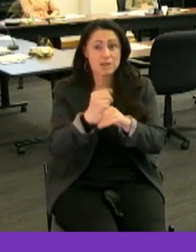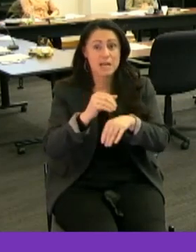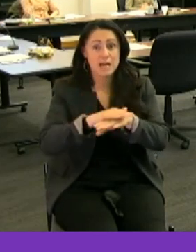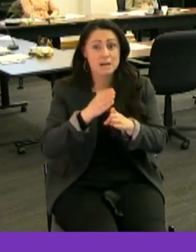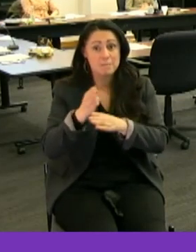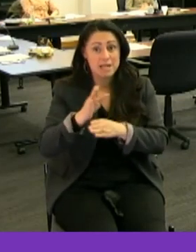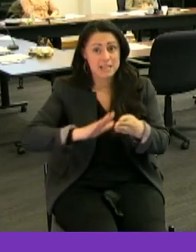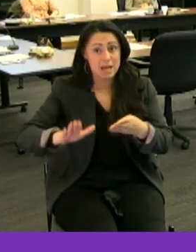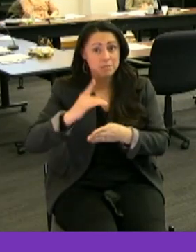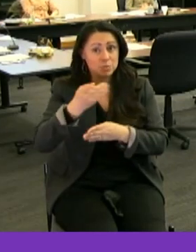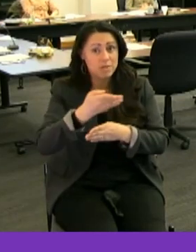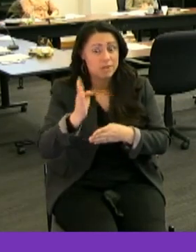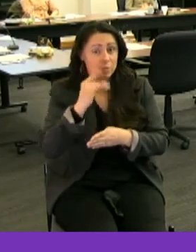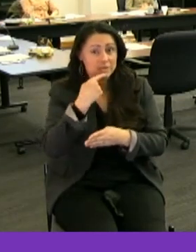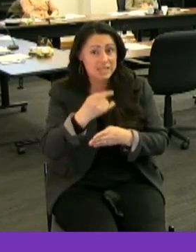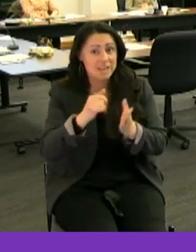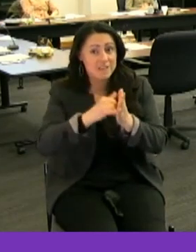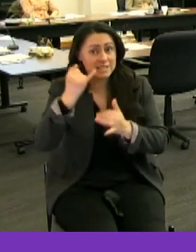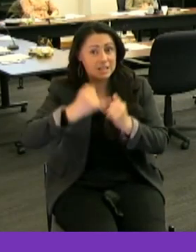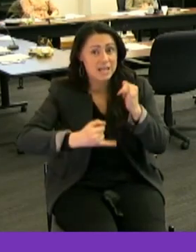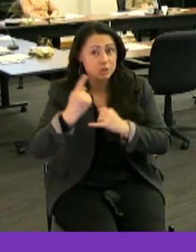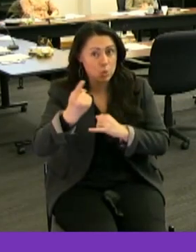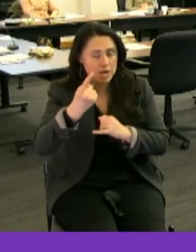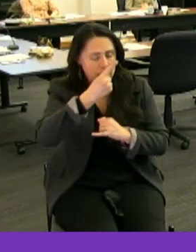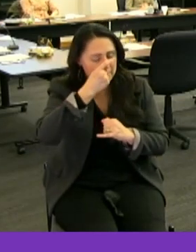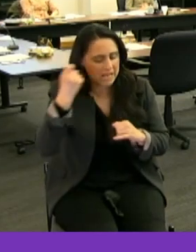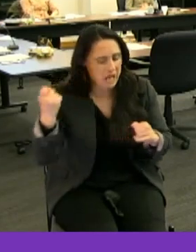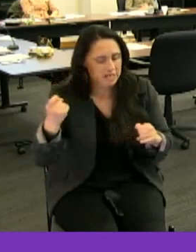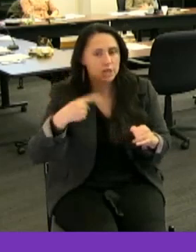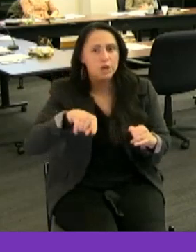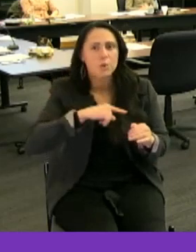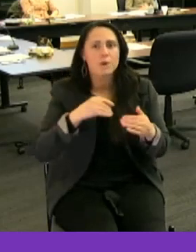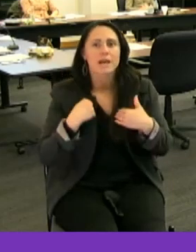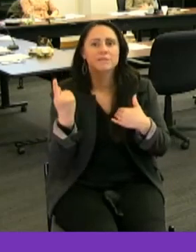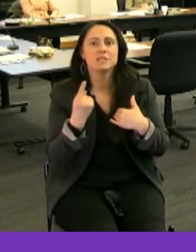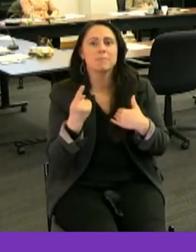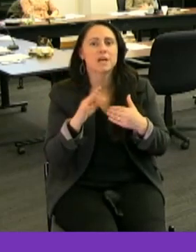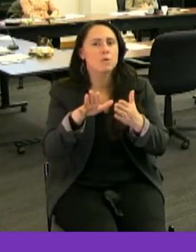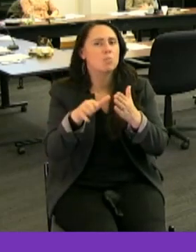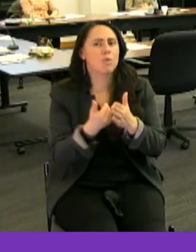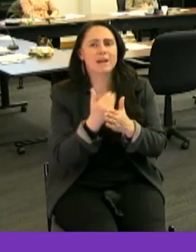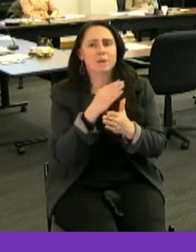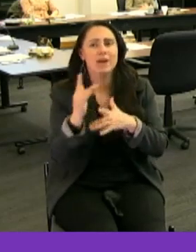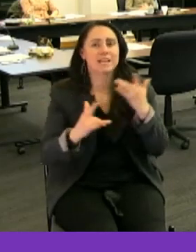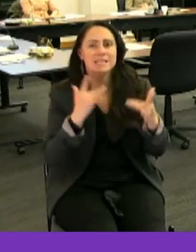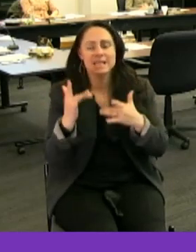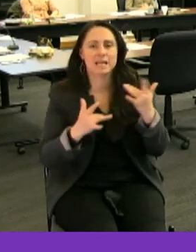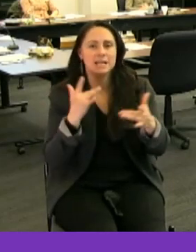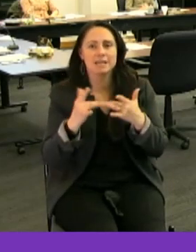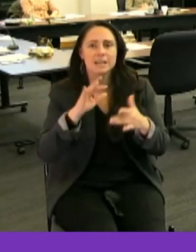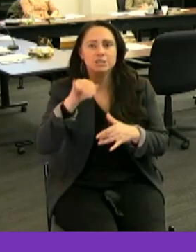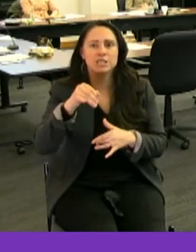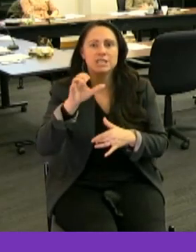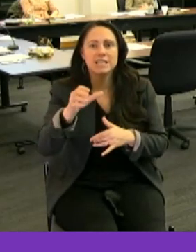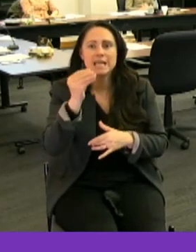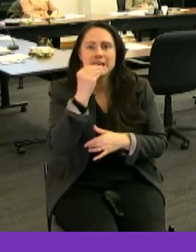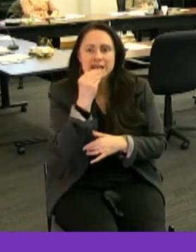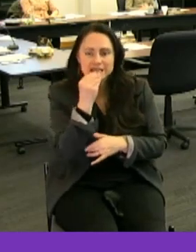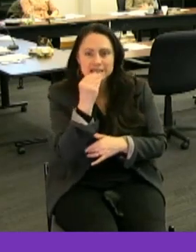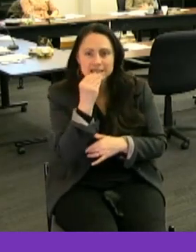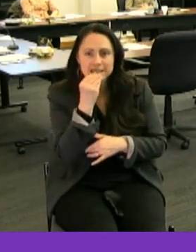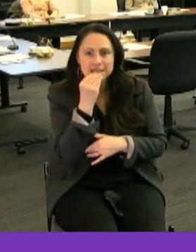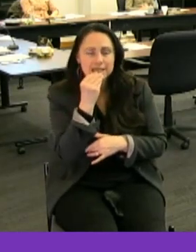will say, this is the last one because we have something brand new and exciting. JJC